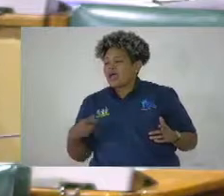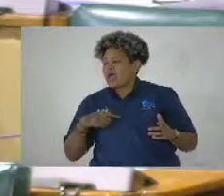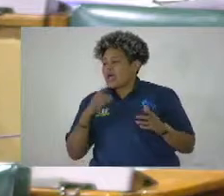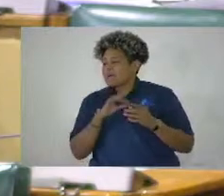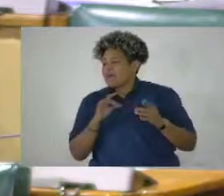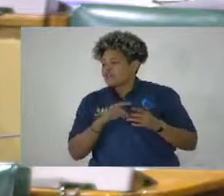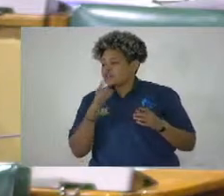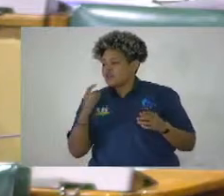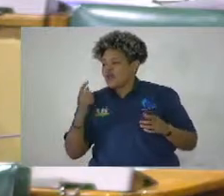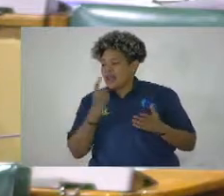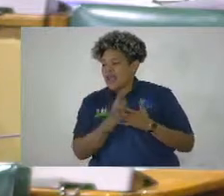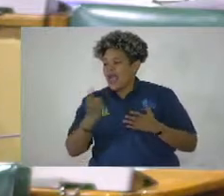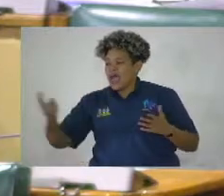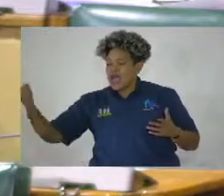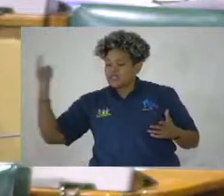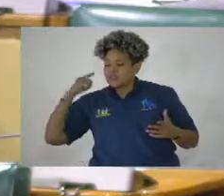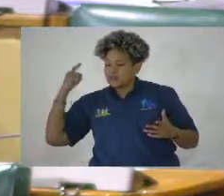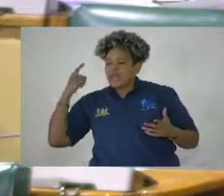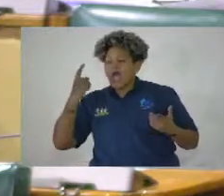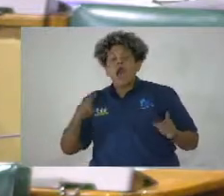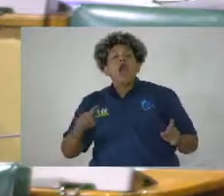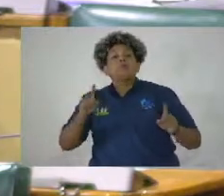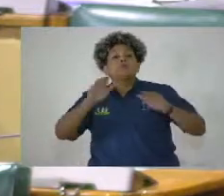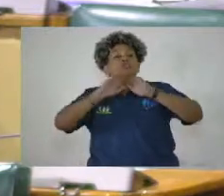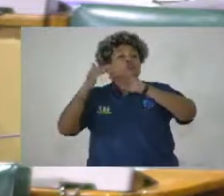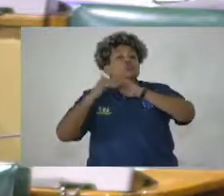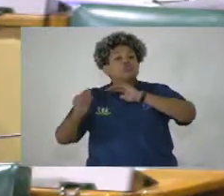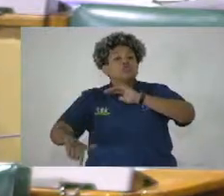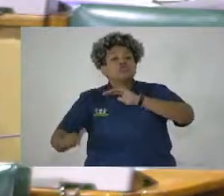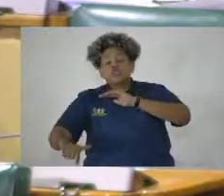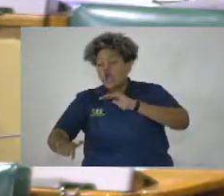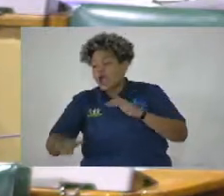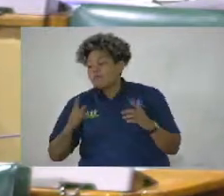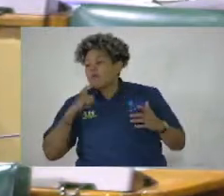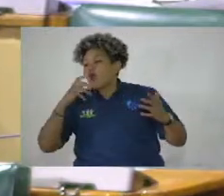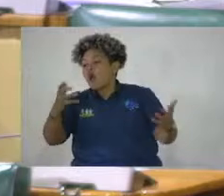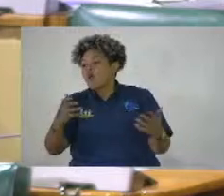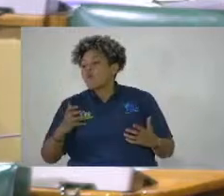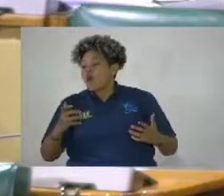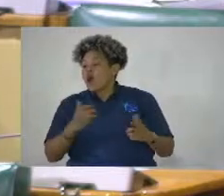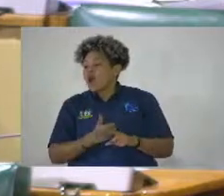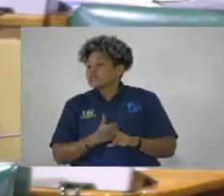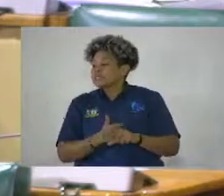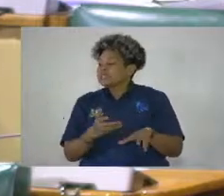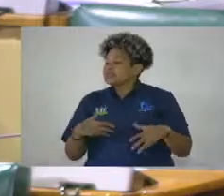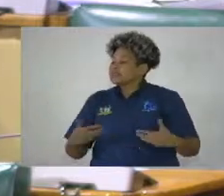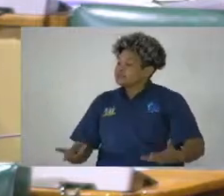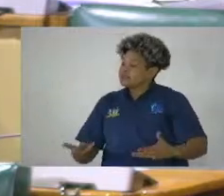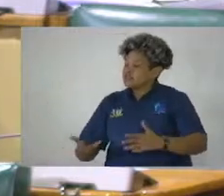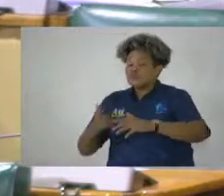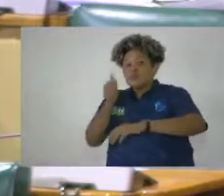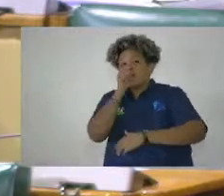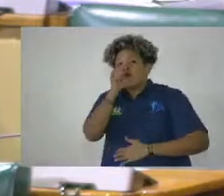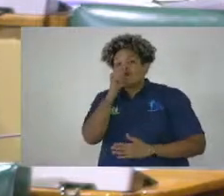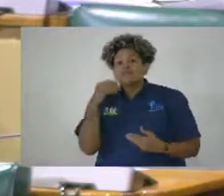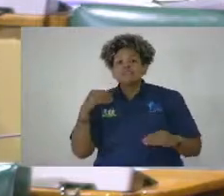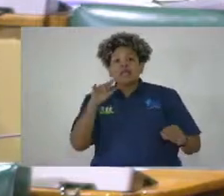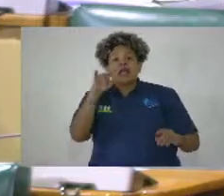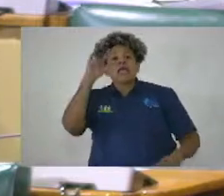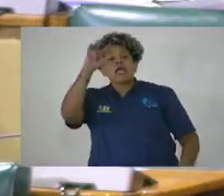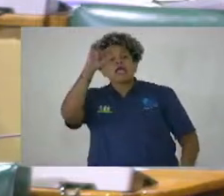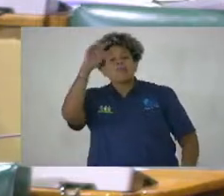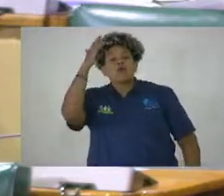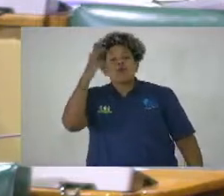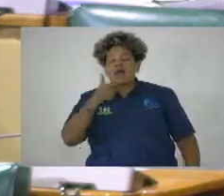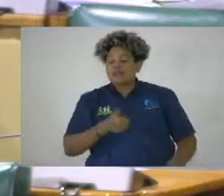to you last week that Jamaica wanted to privatize its airport